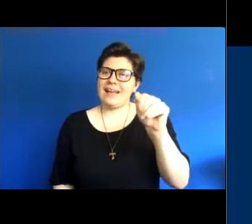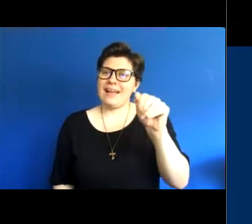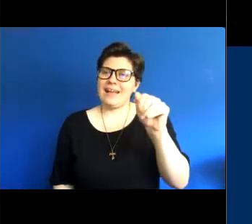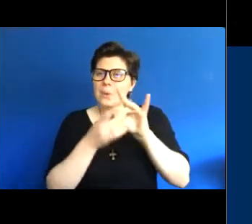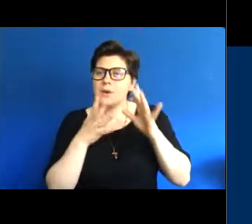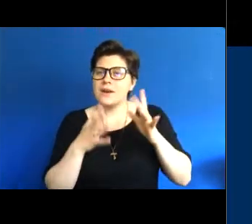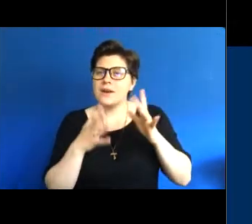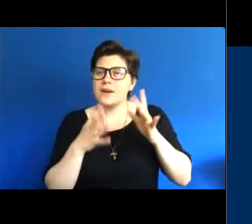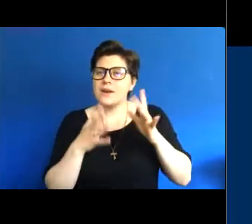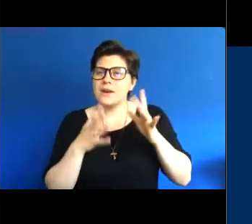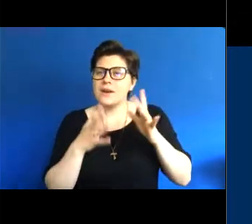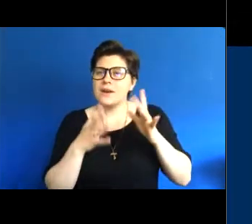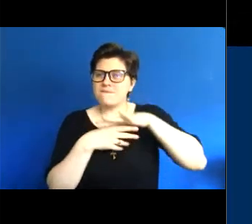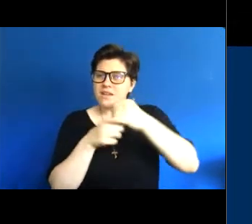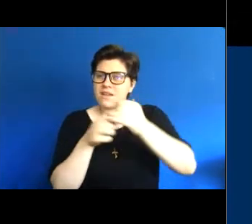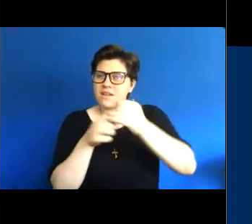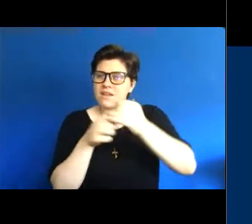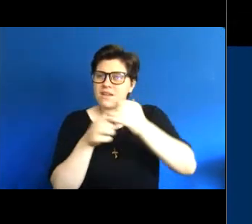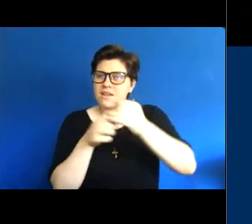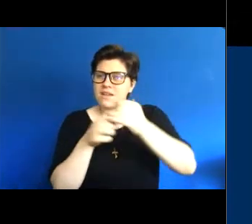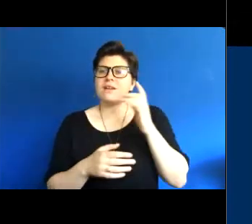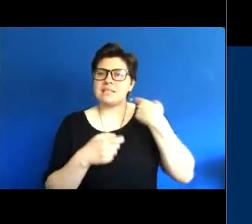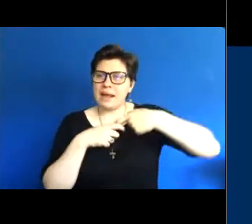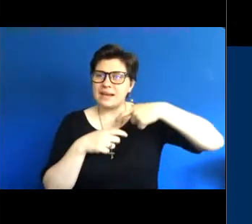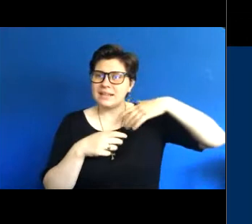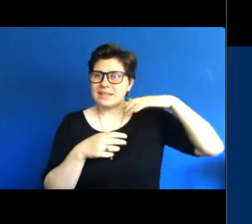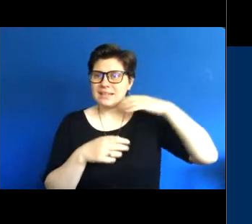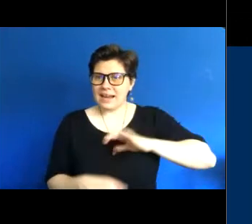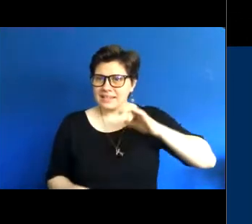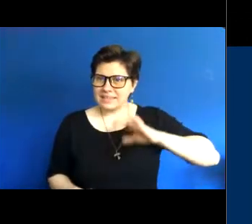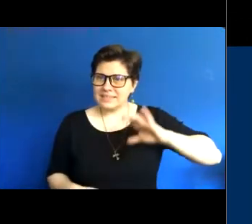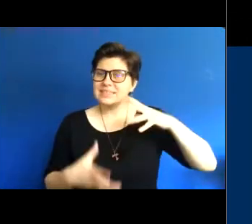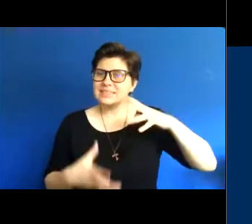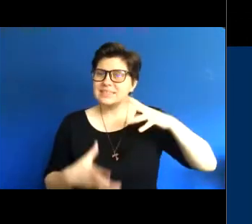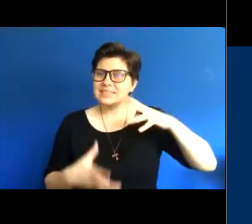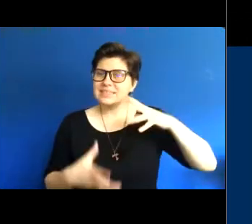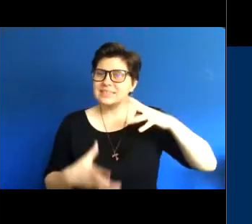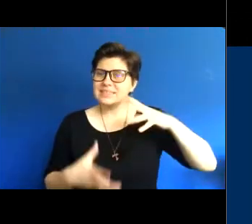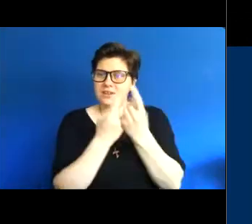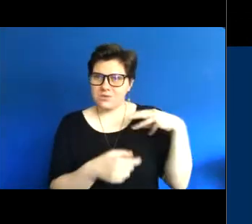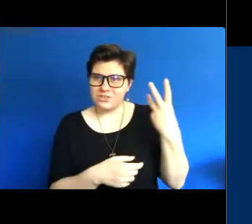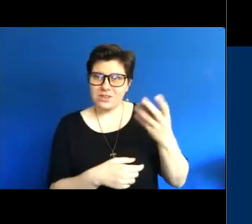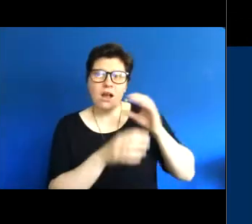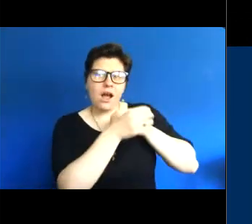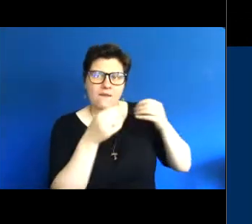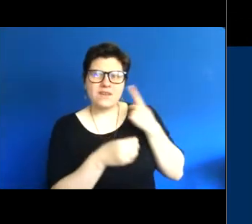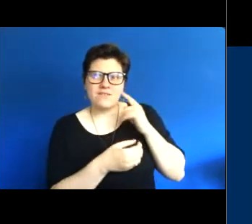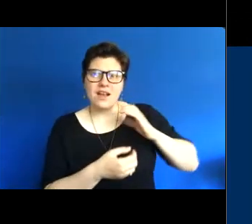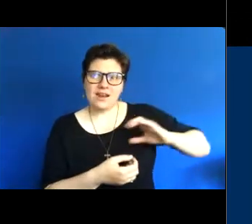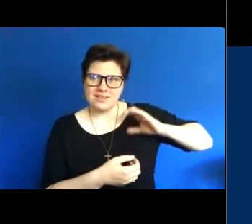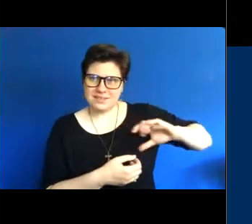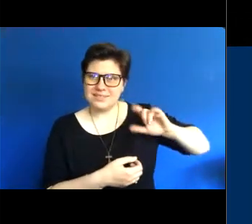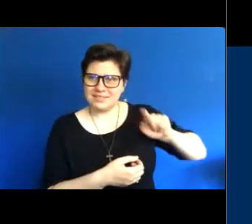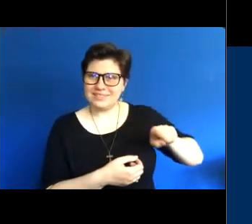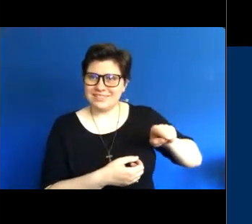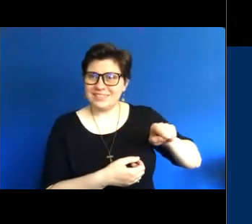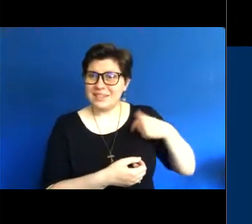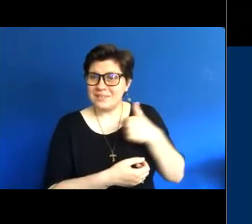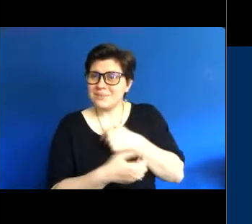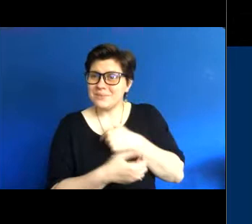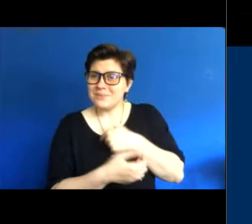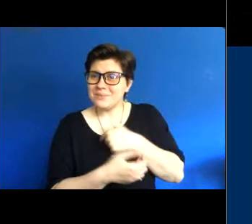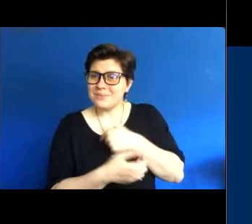and Hispanic Catechesis with the Archdiocese of Washington Office for Catechesis. We are so